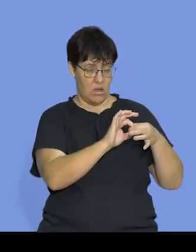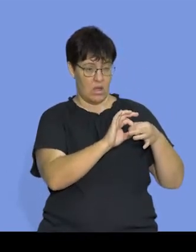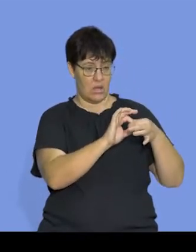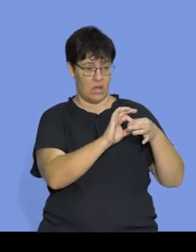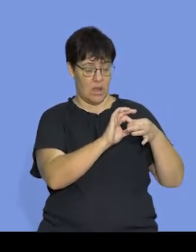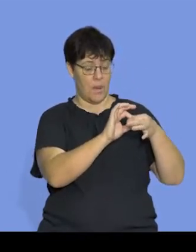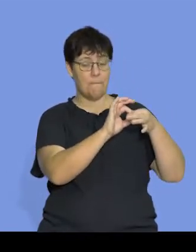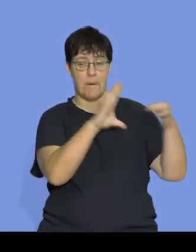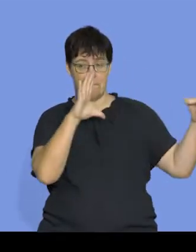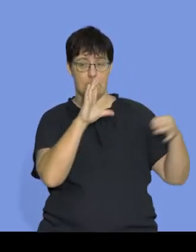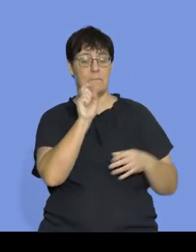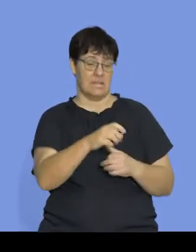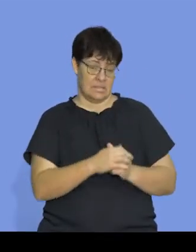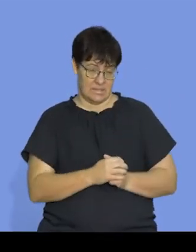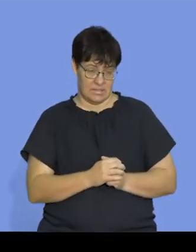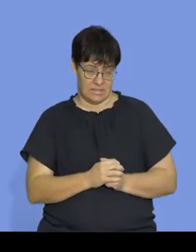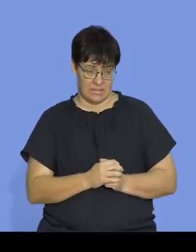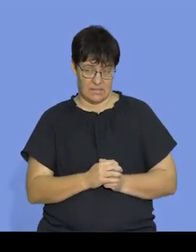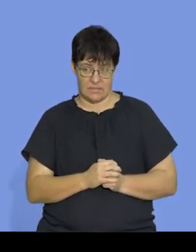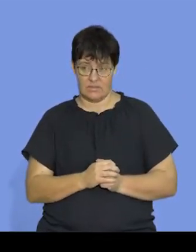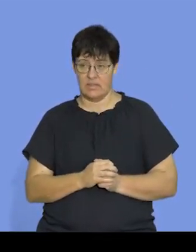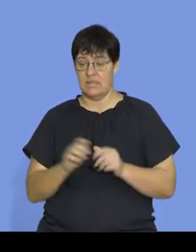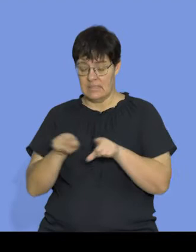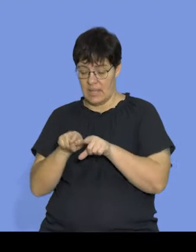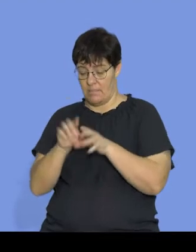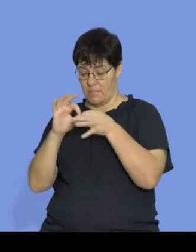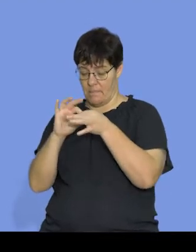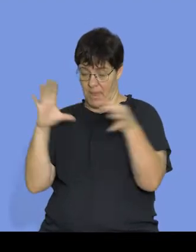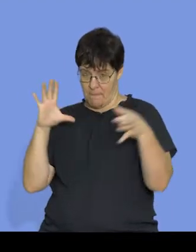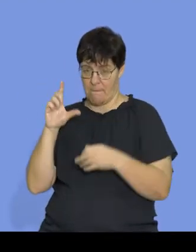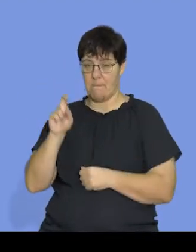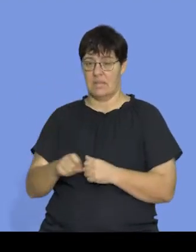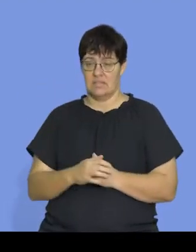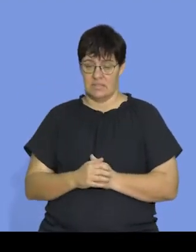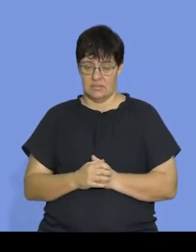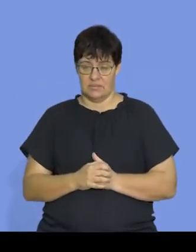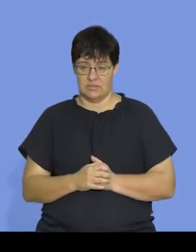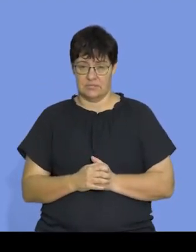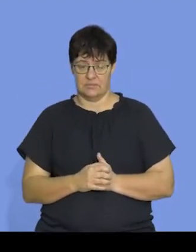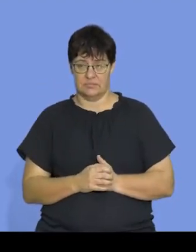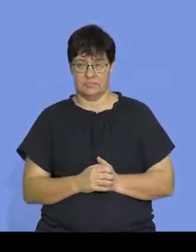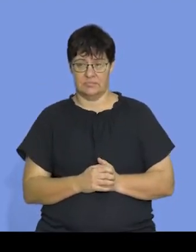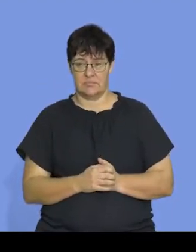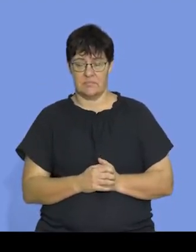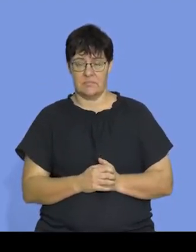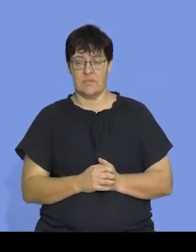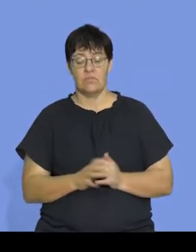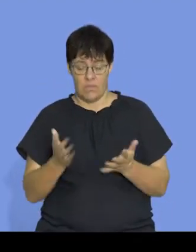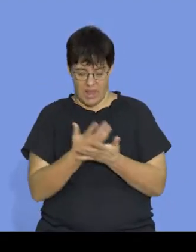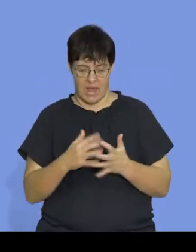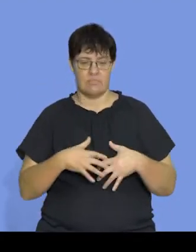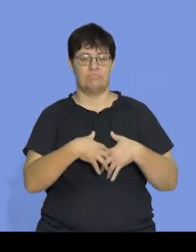These are bonds between the molecules that must be broken, right? So these are bonds that we talk of, okay? For us to be able to